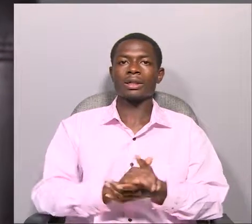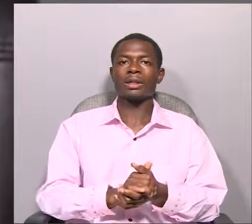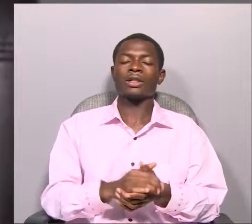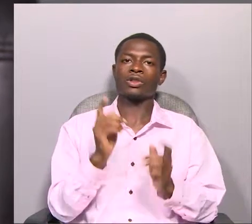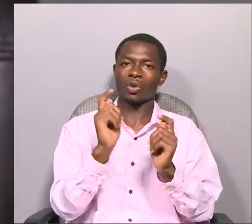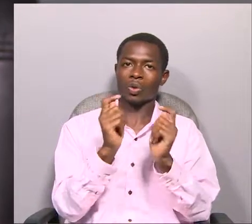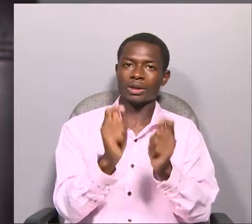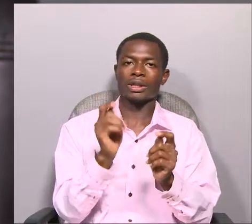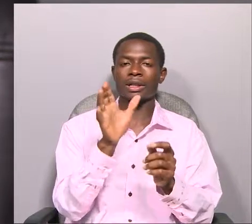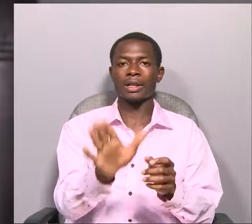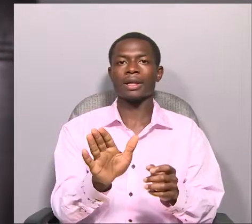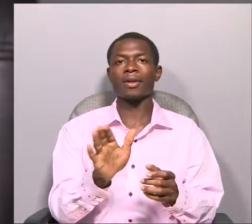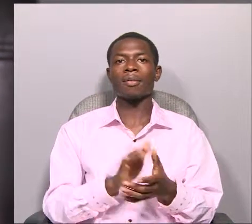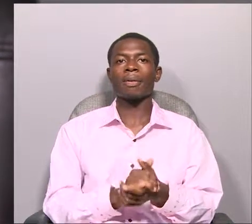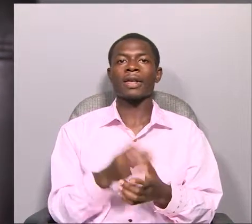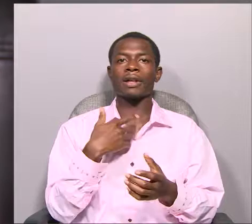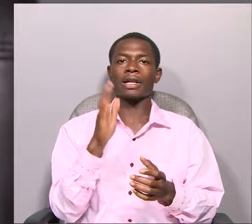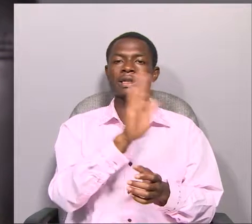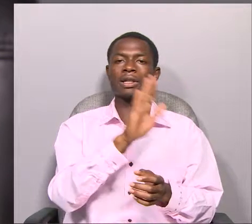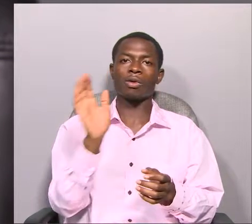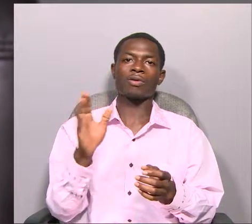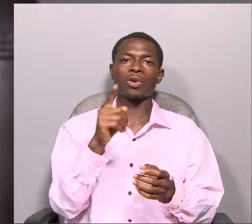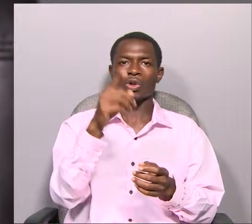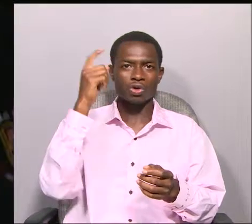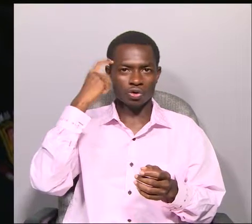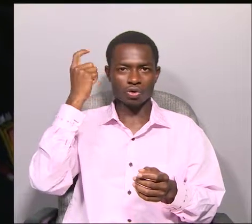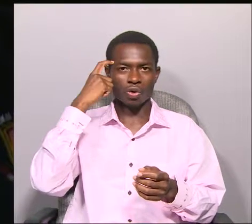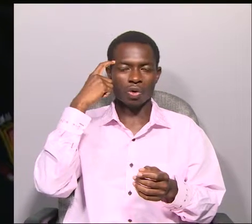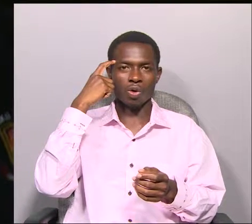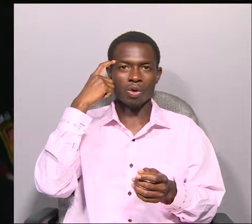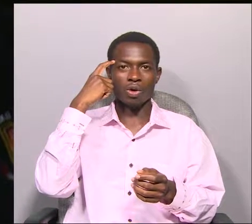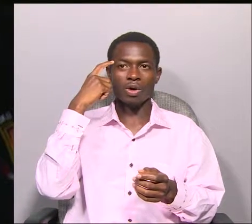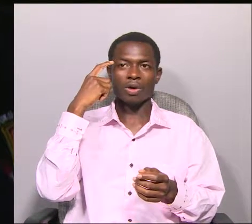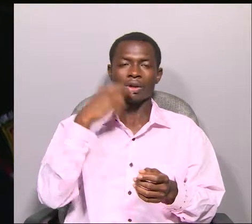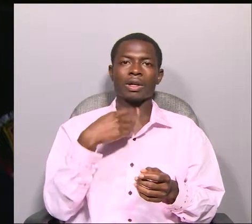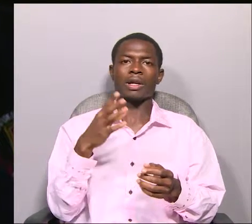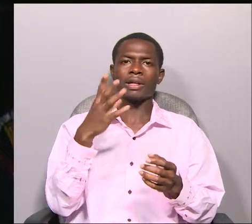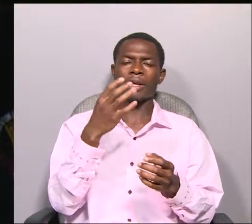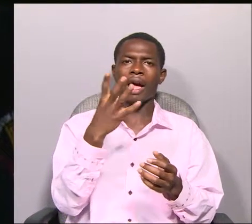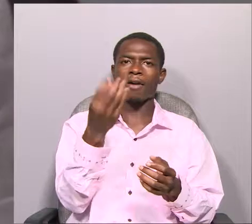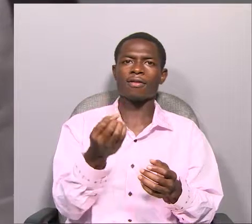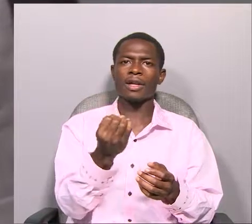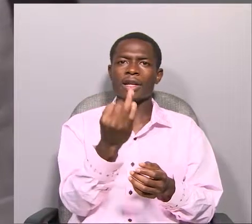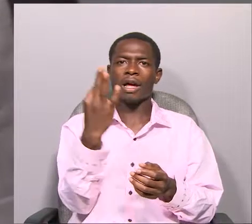are taught, and some of which you have already alluded to. There are quite a number